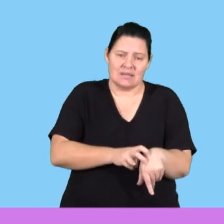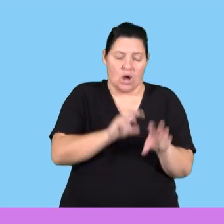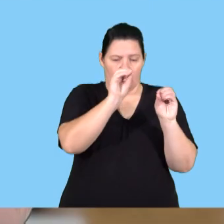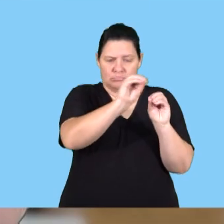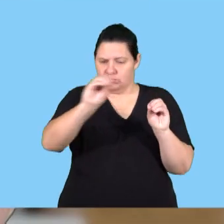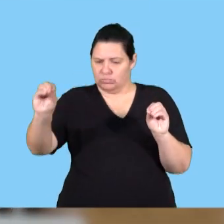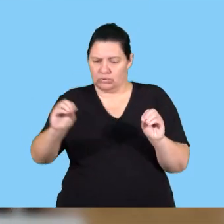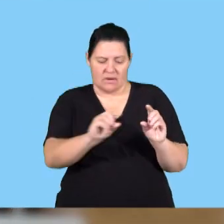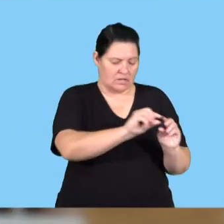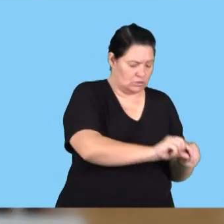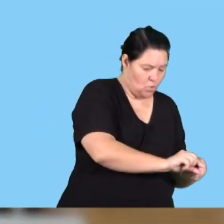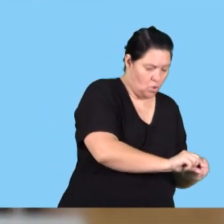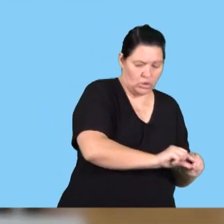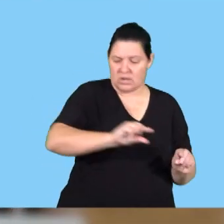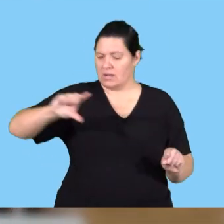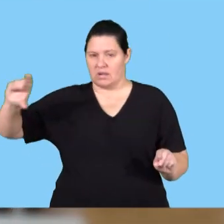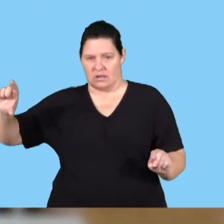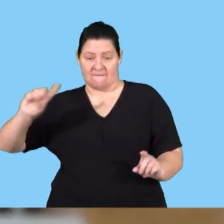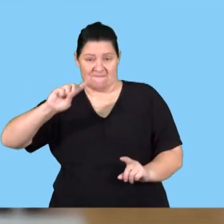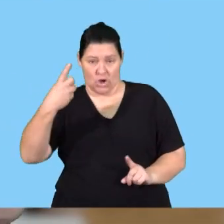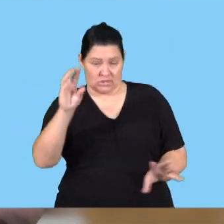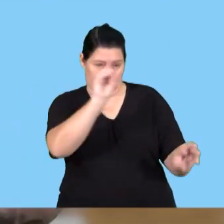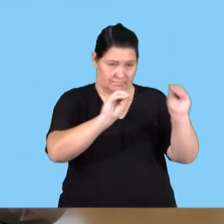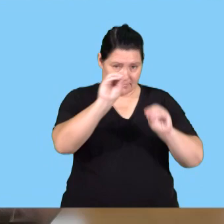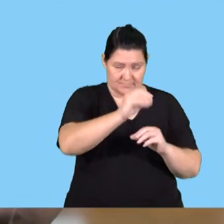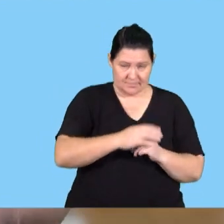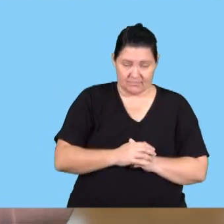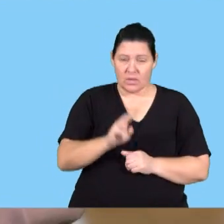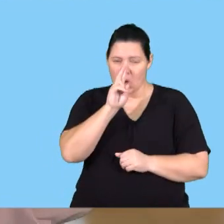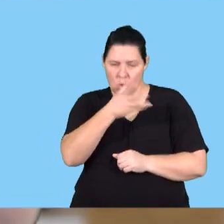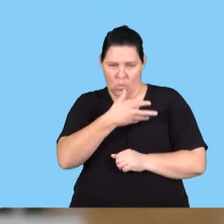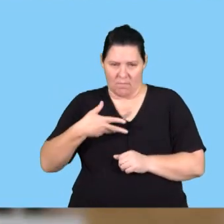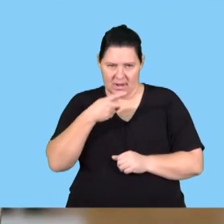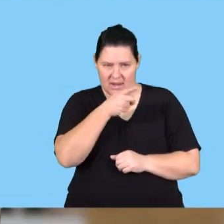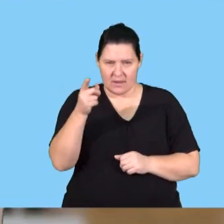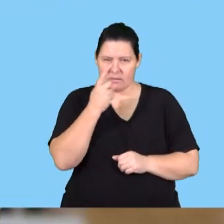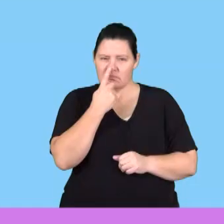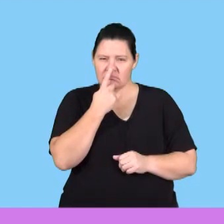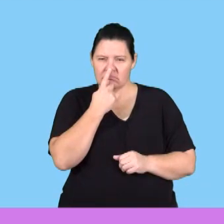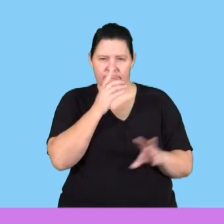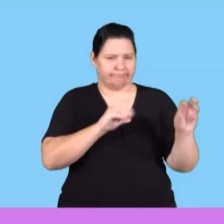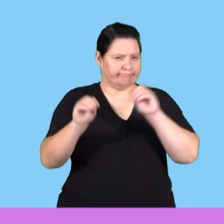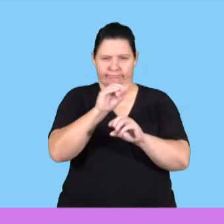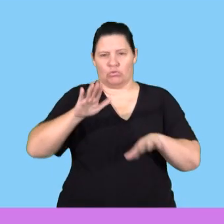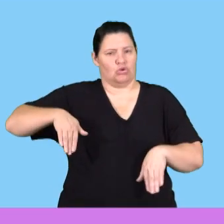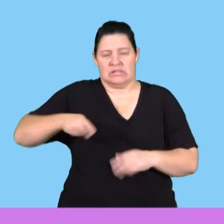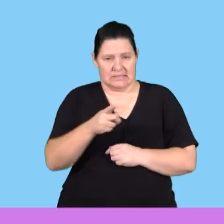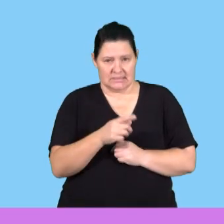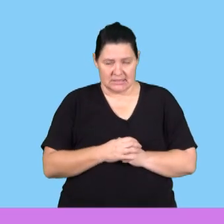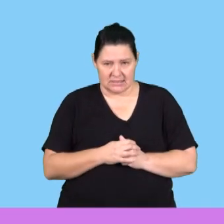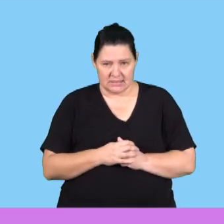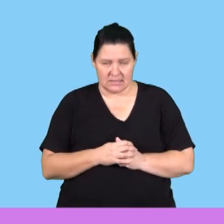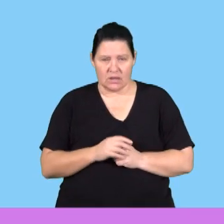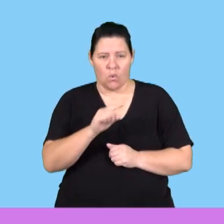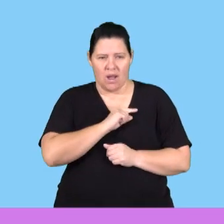sure that we arrange our data set in ascending order. Now, looking at the females, we can see it's not yet